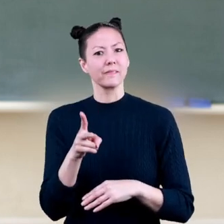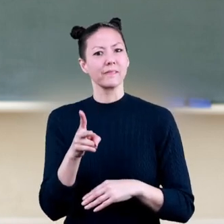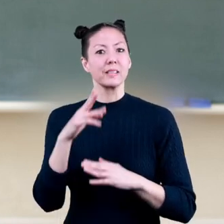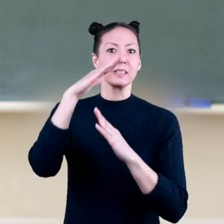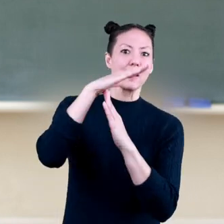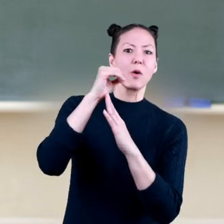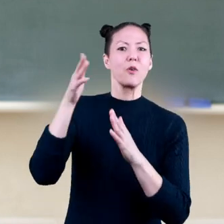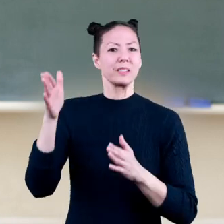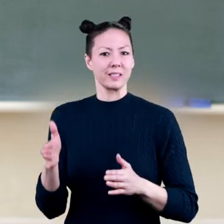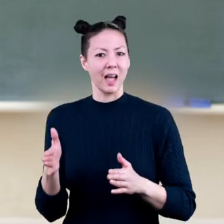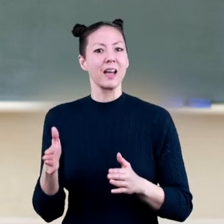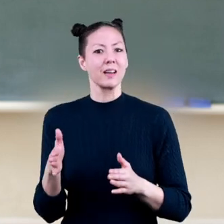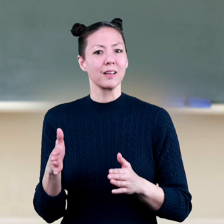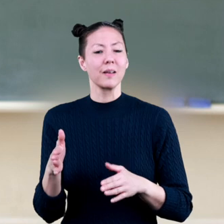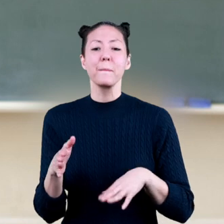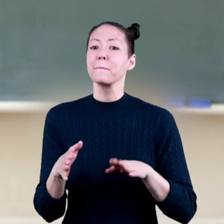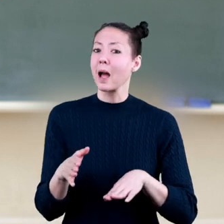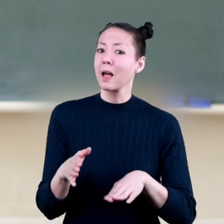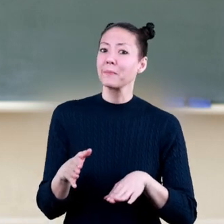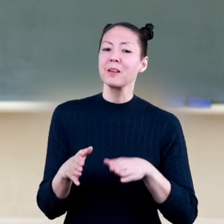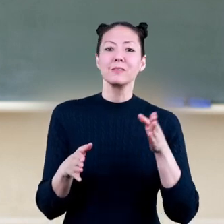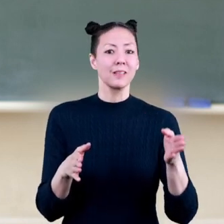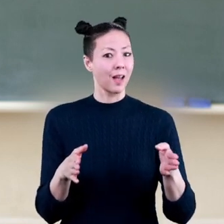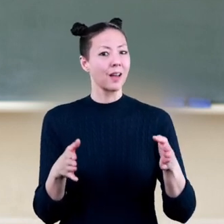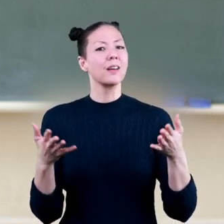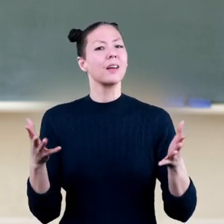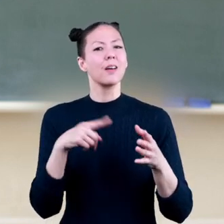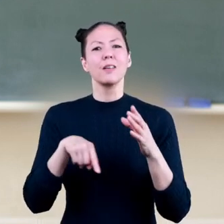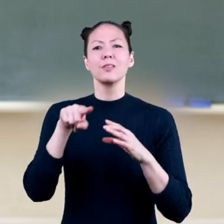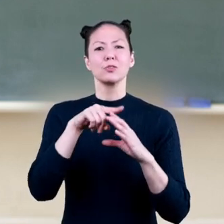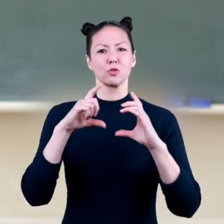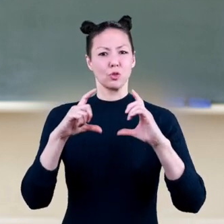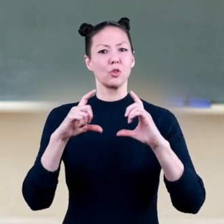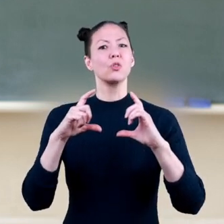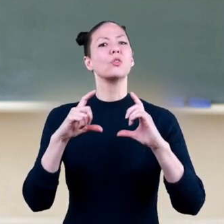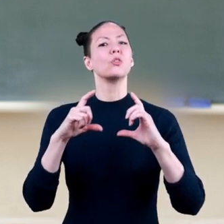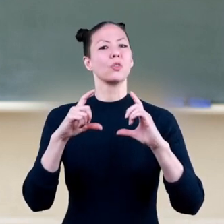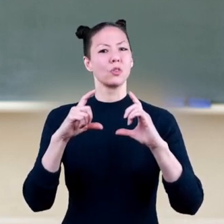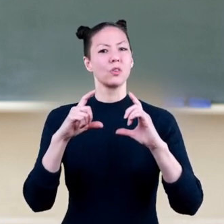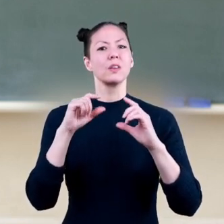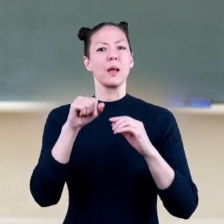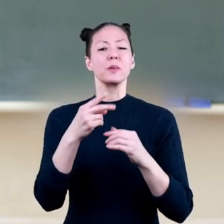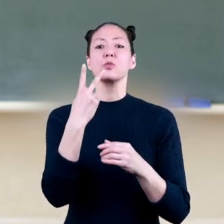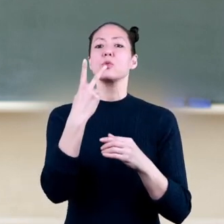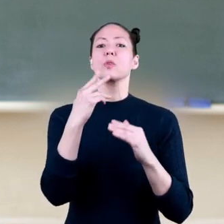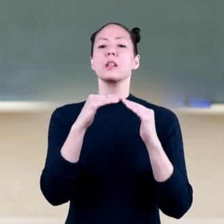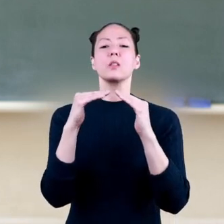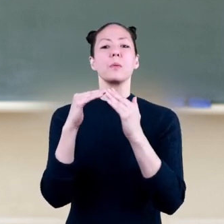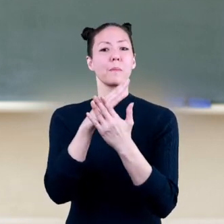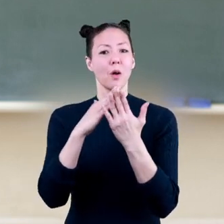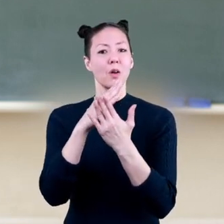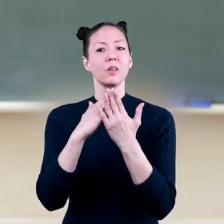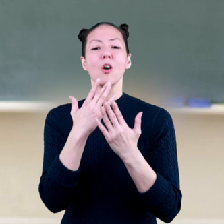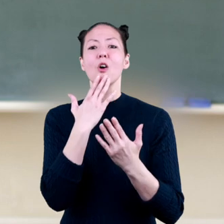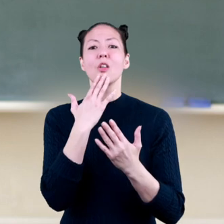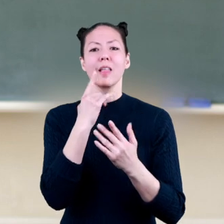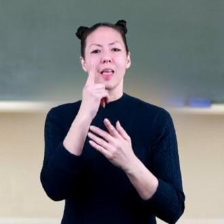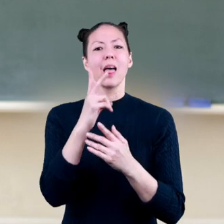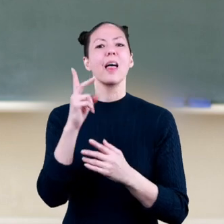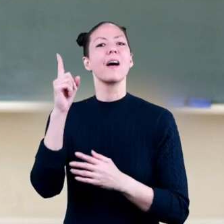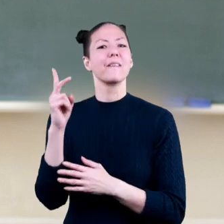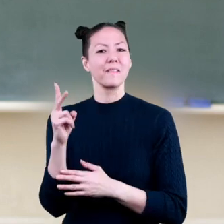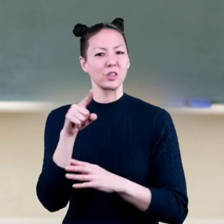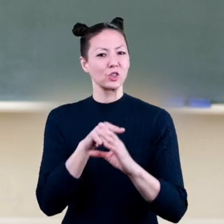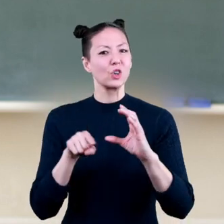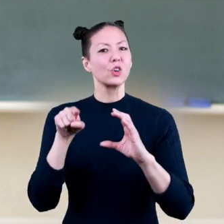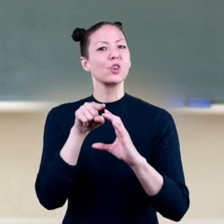bottom half, right half, or left half. All of the circles have been cut into halves, or two equal parts. Each color is